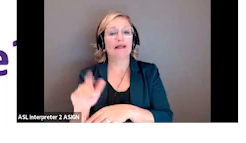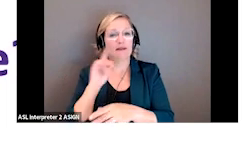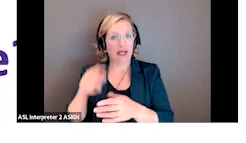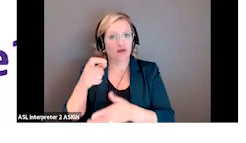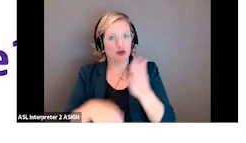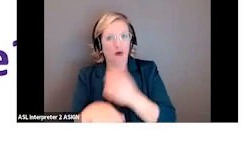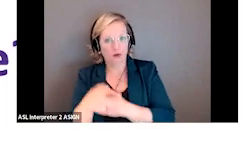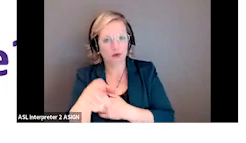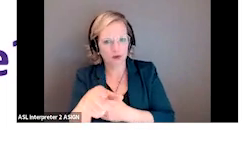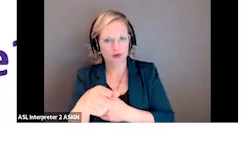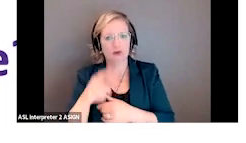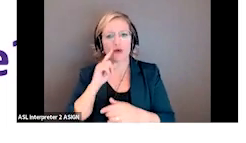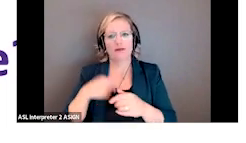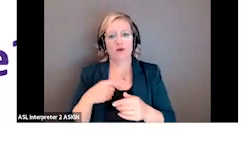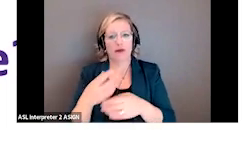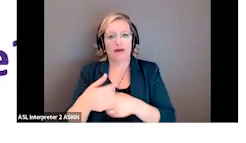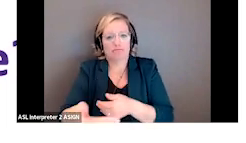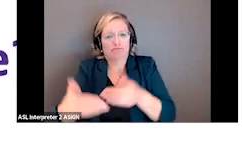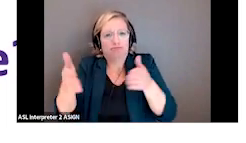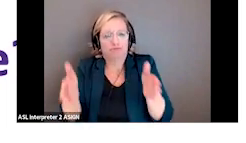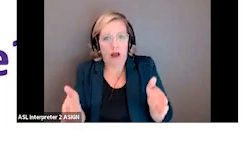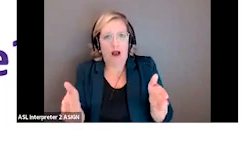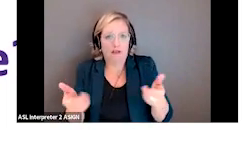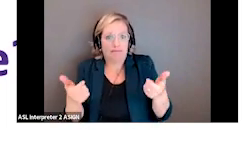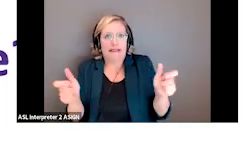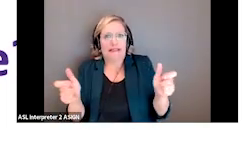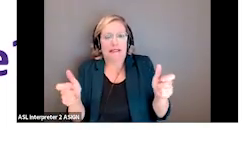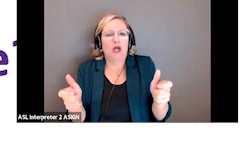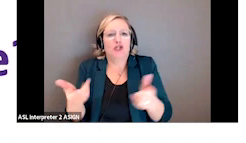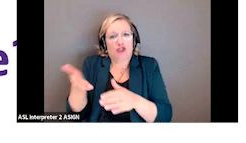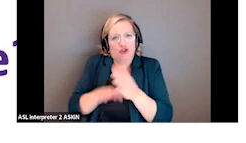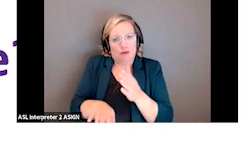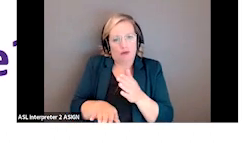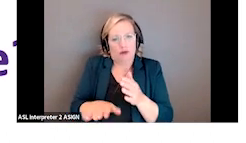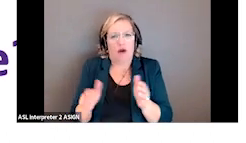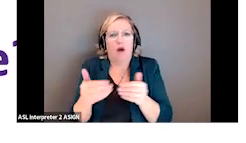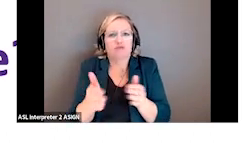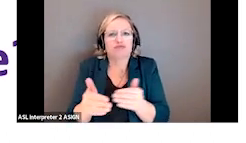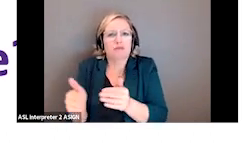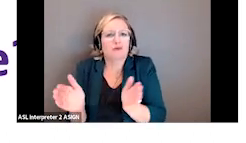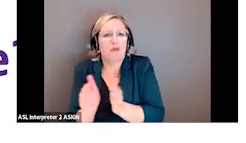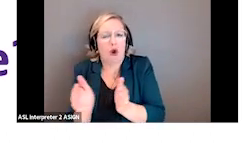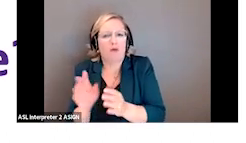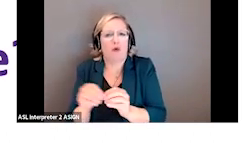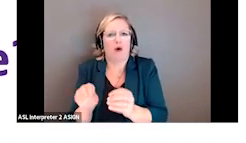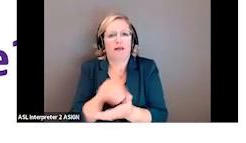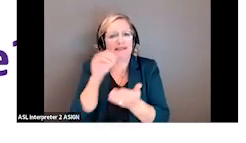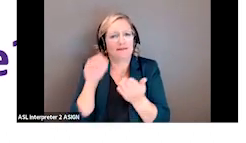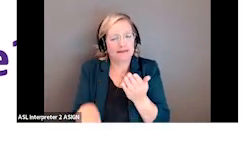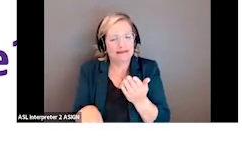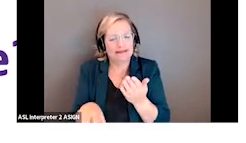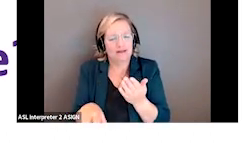great. If we have to do small parcel, that's fine. What I recommend is that we are getting quotes